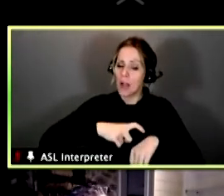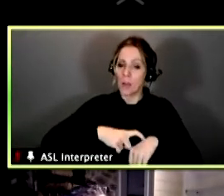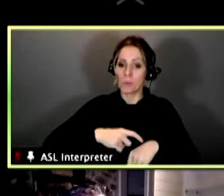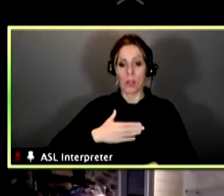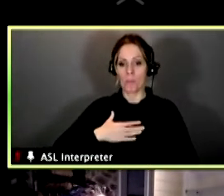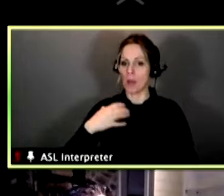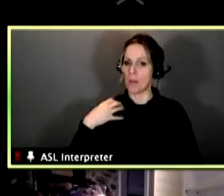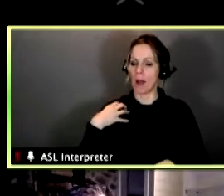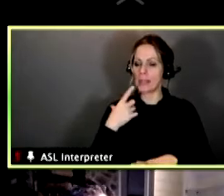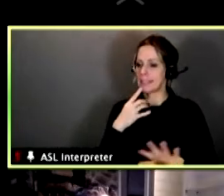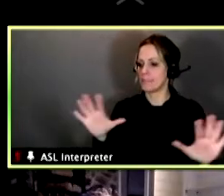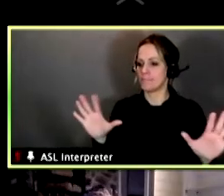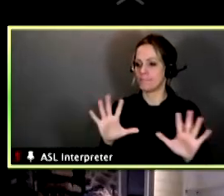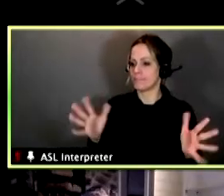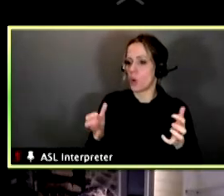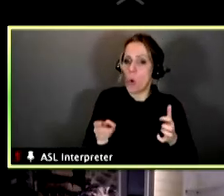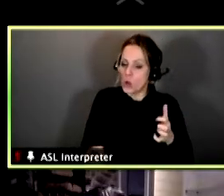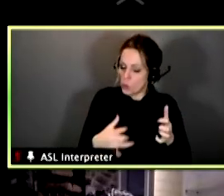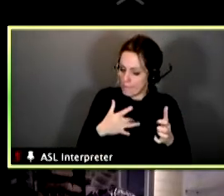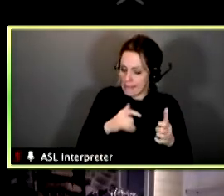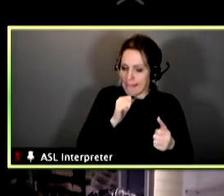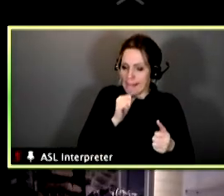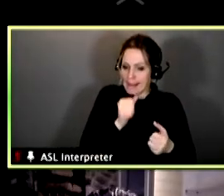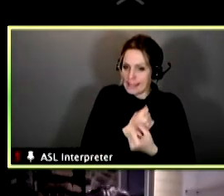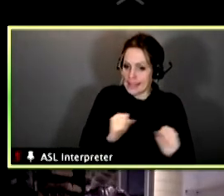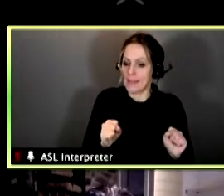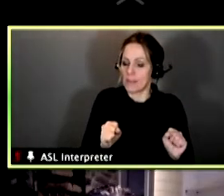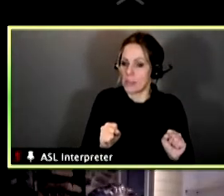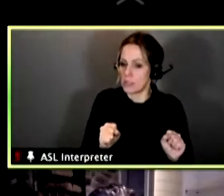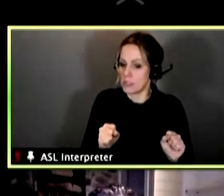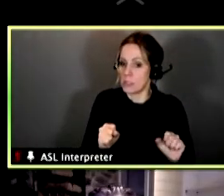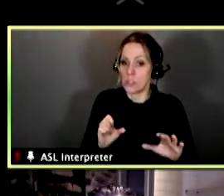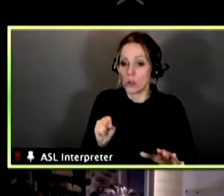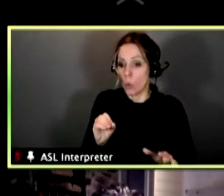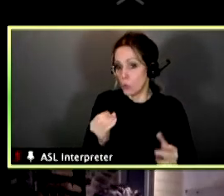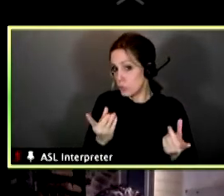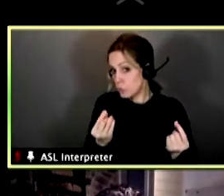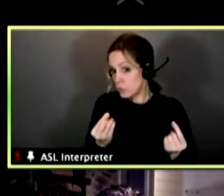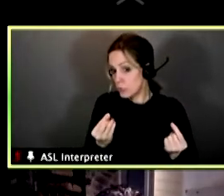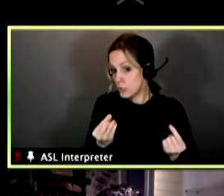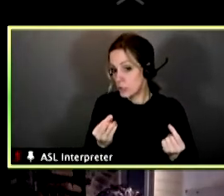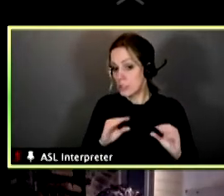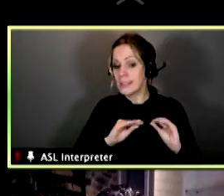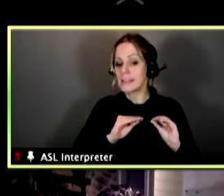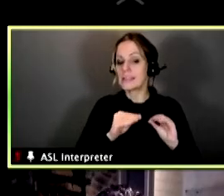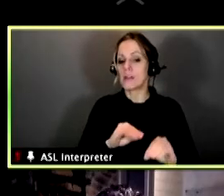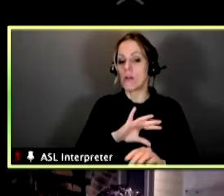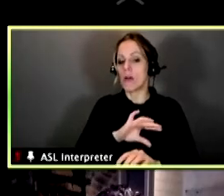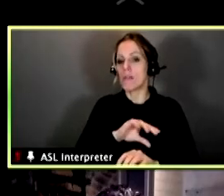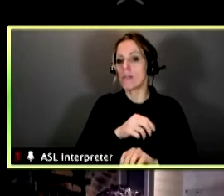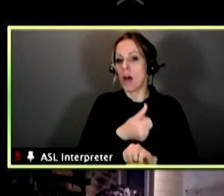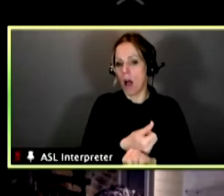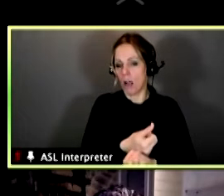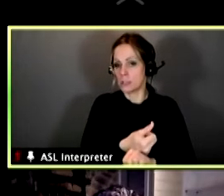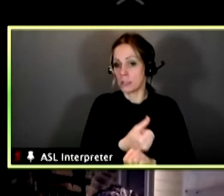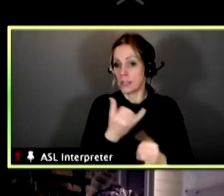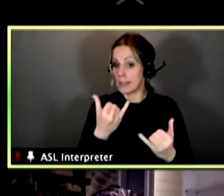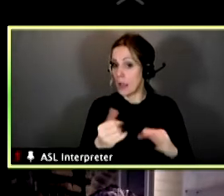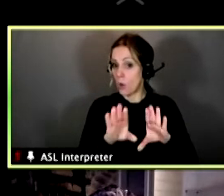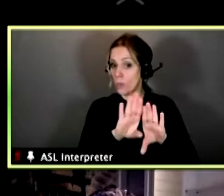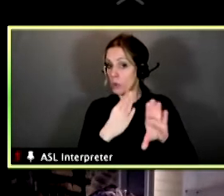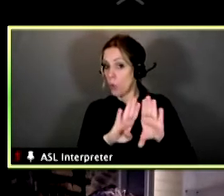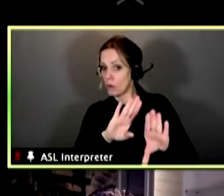any longer. So he had to install locking mechanisms so no one can come in our doors now unless